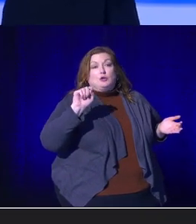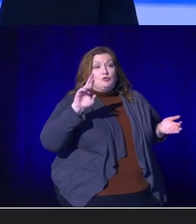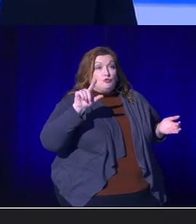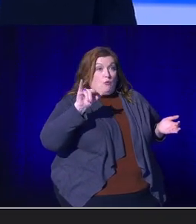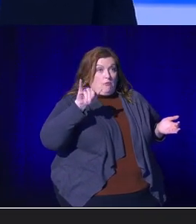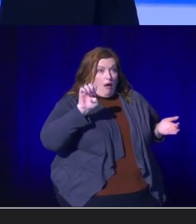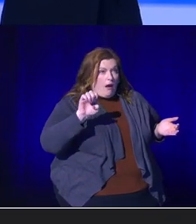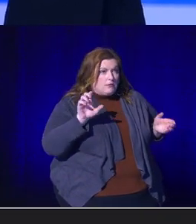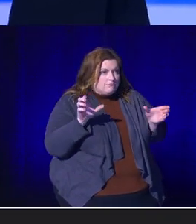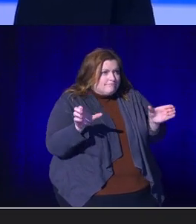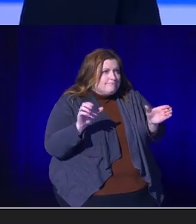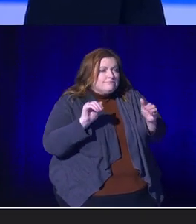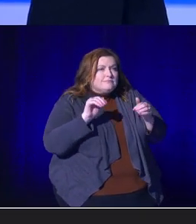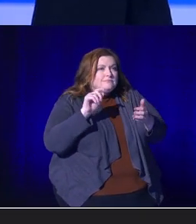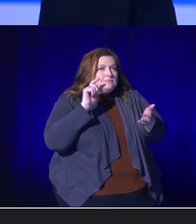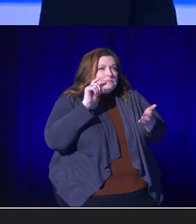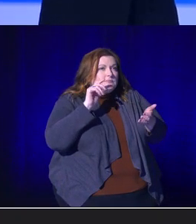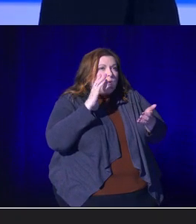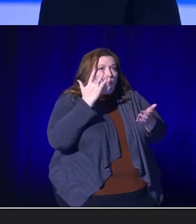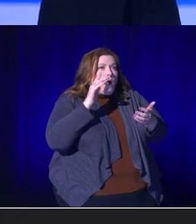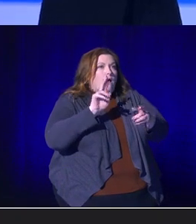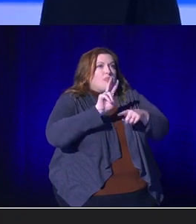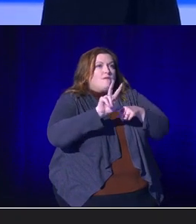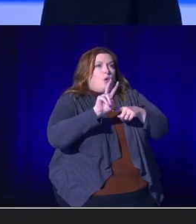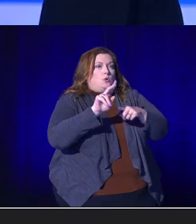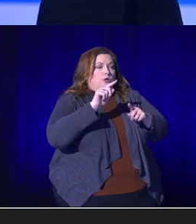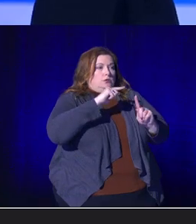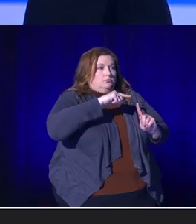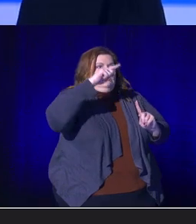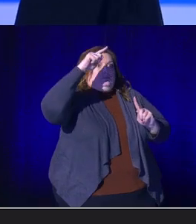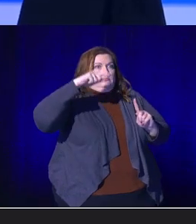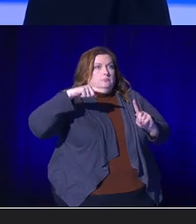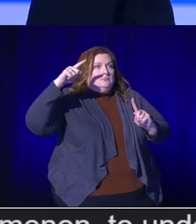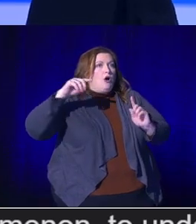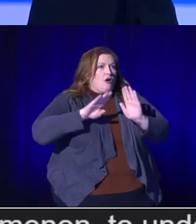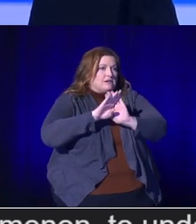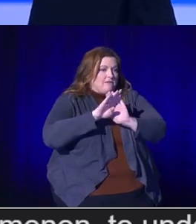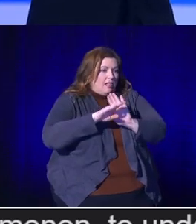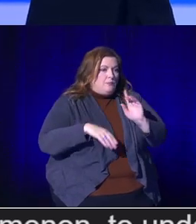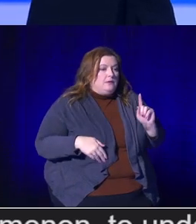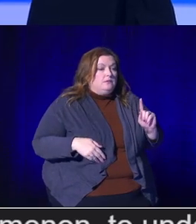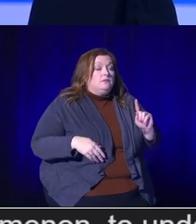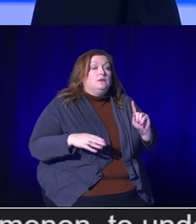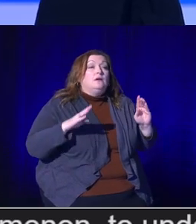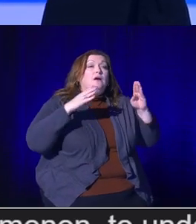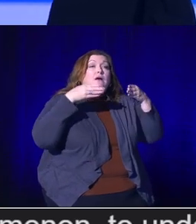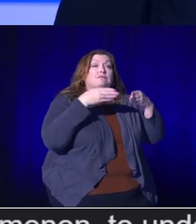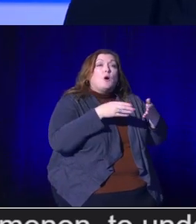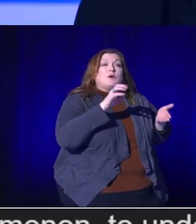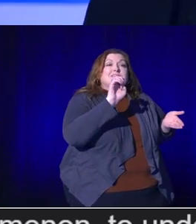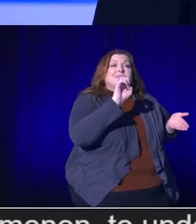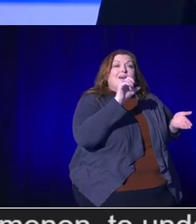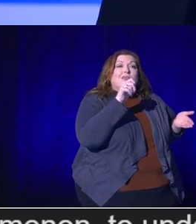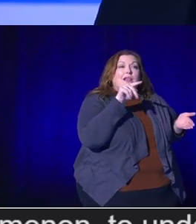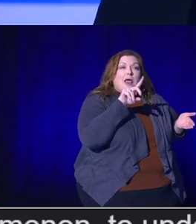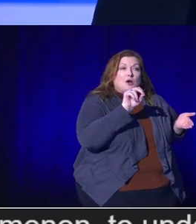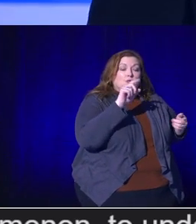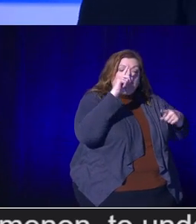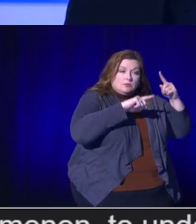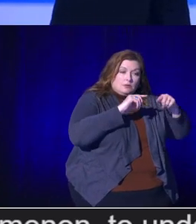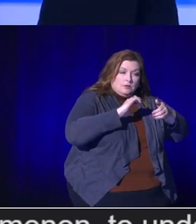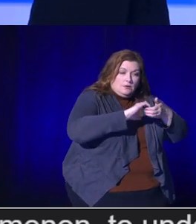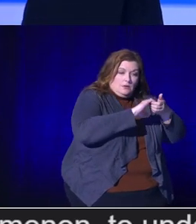these voltage changes are developing. And so first, looking at the electrodes, we collaborated with